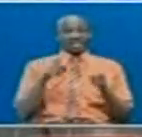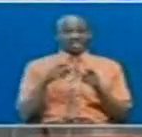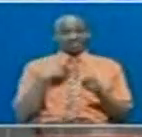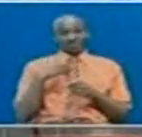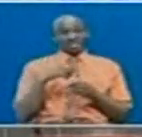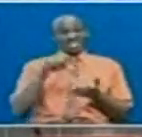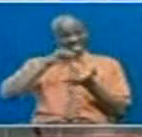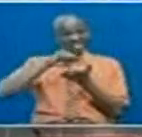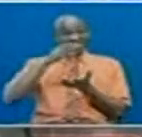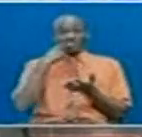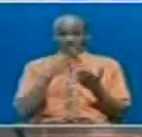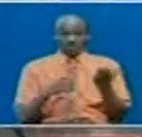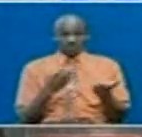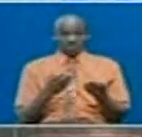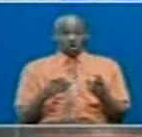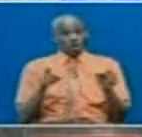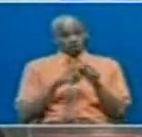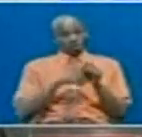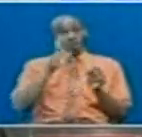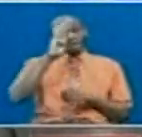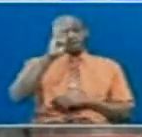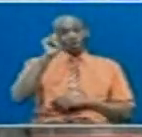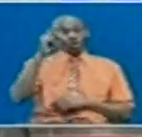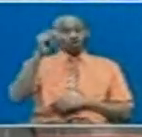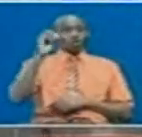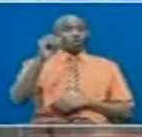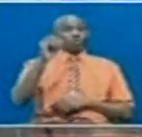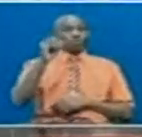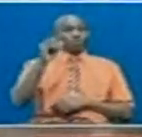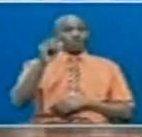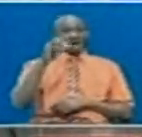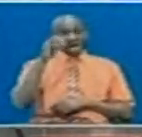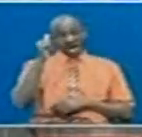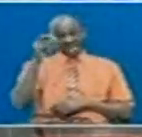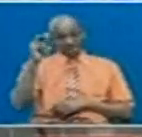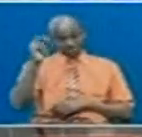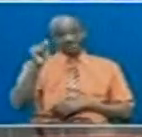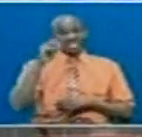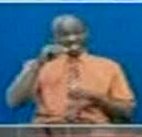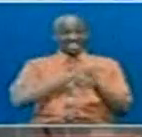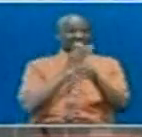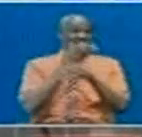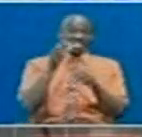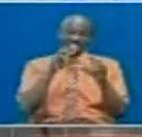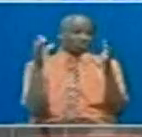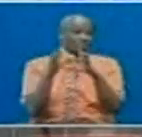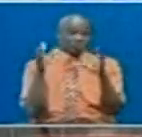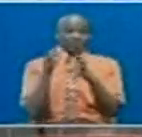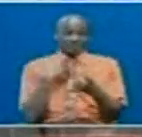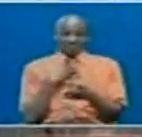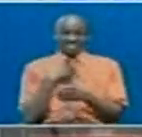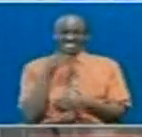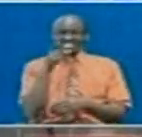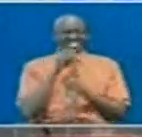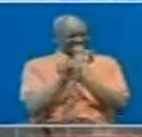Iraq. You also have Boko Harams who are operating in Nigeria. Now these guys, it is